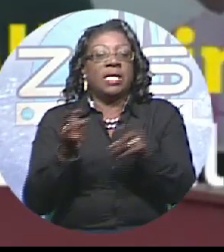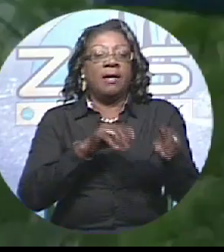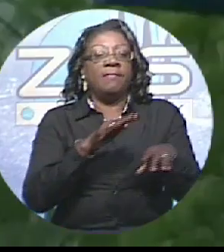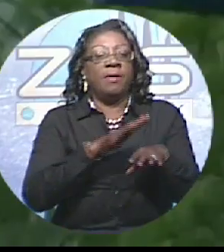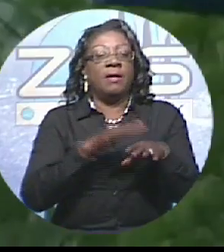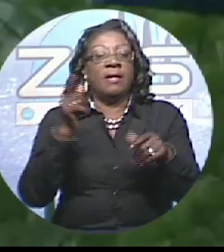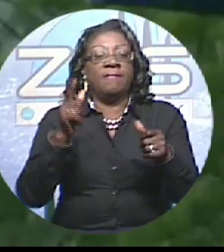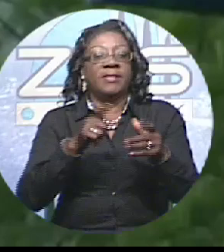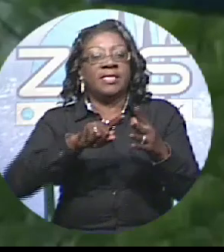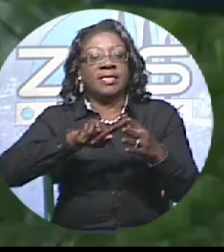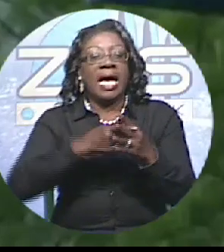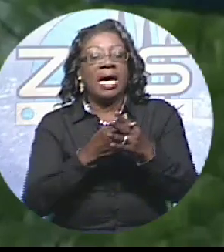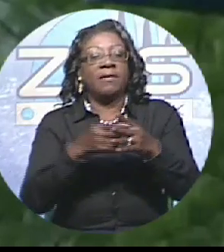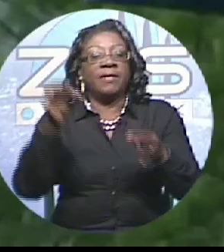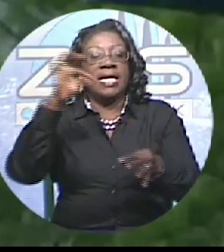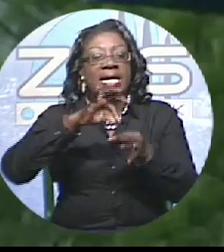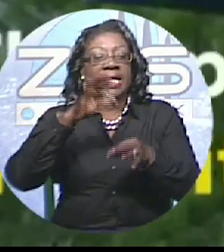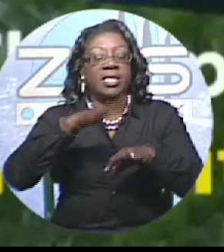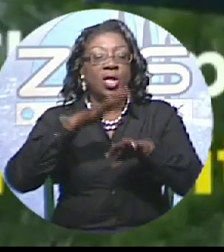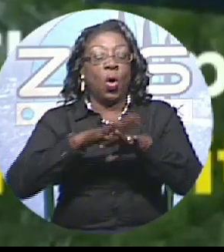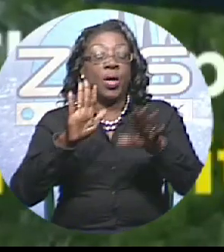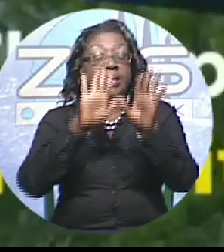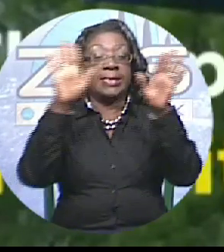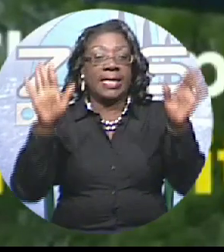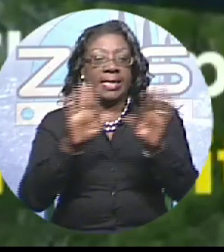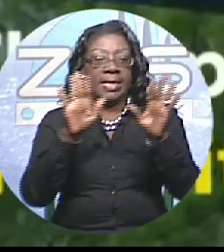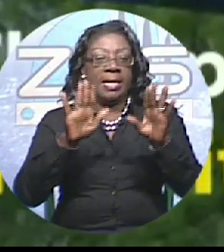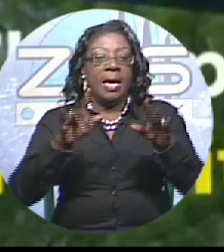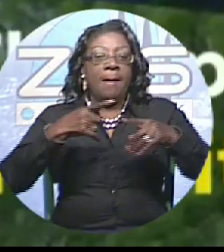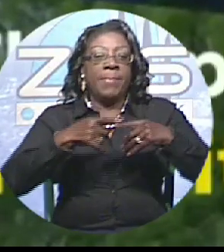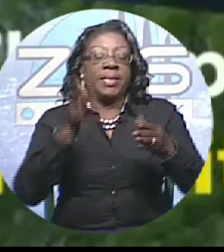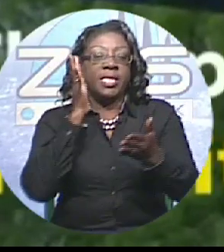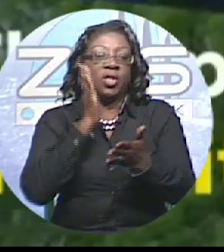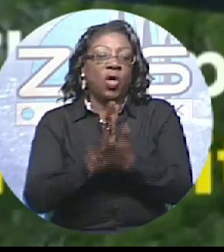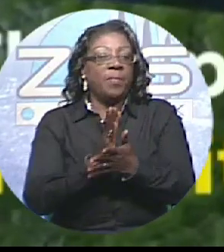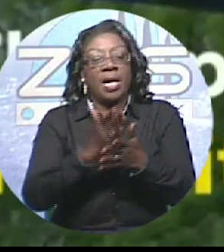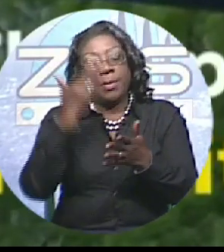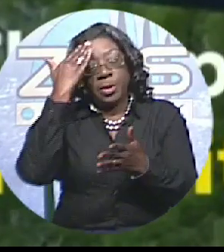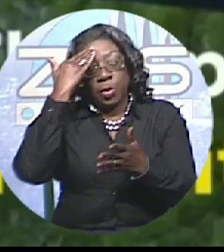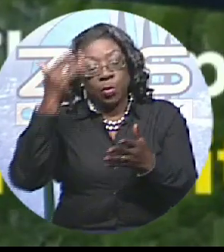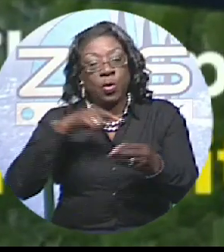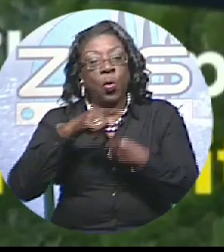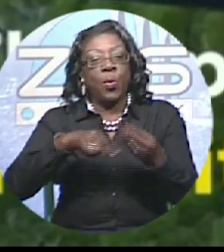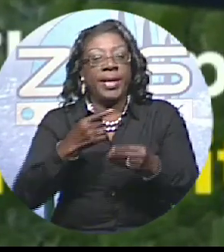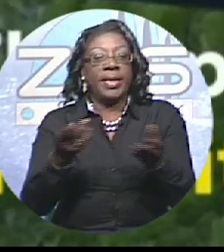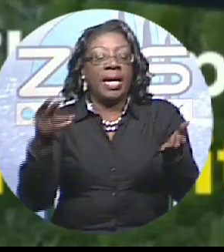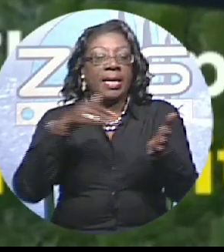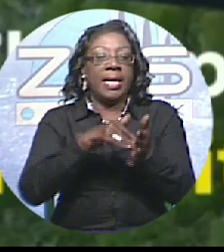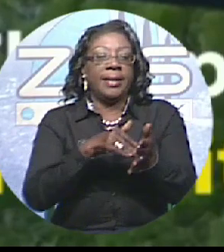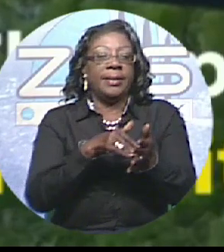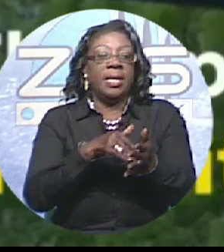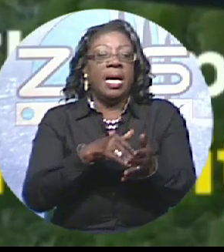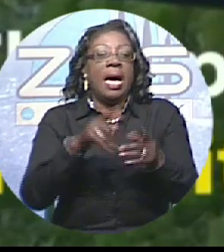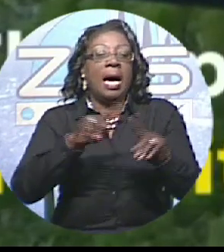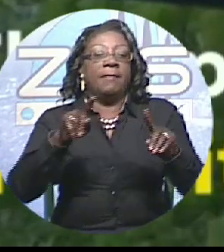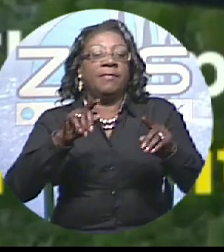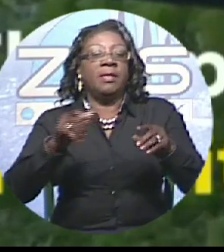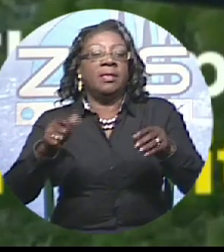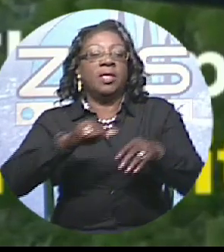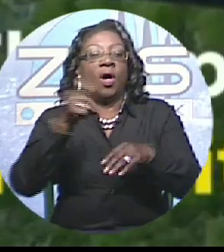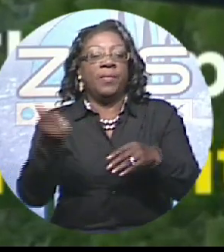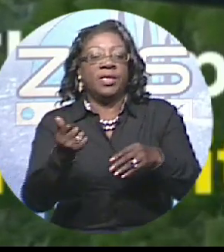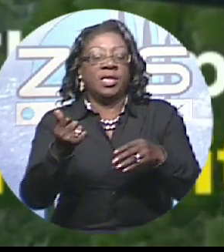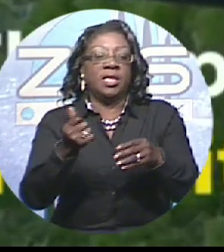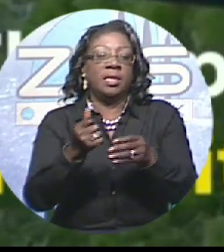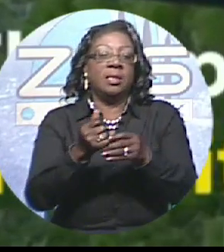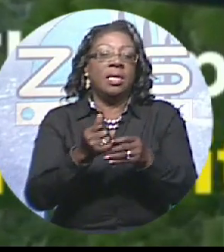Sunday, but the two-way race was put off indefinitely after the opposition candidate refused to participate,